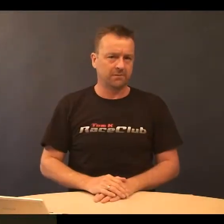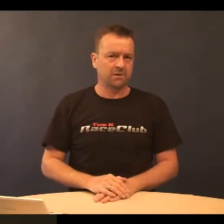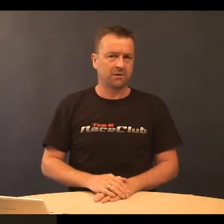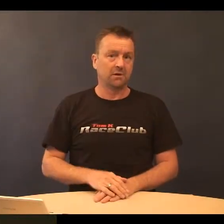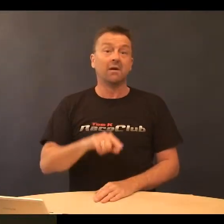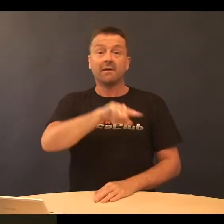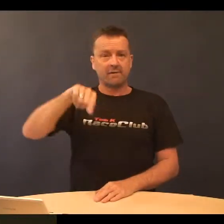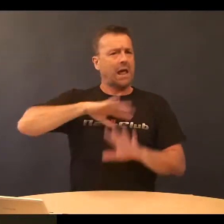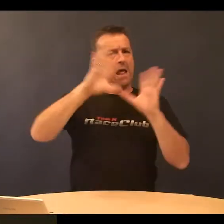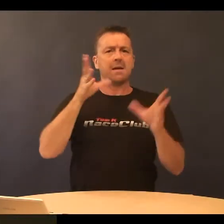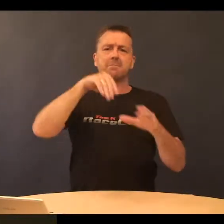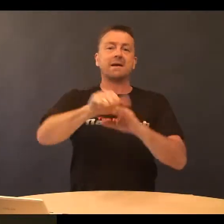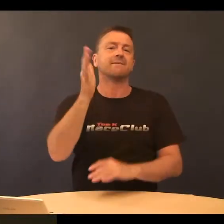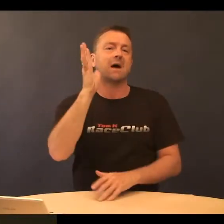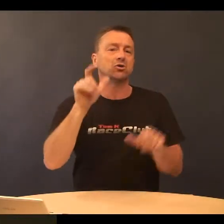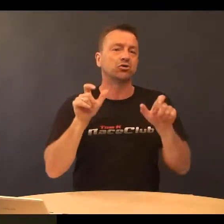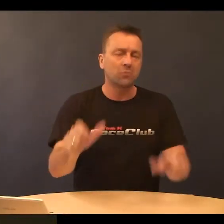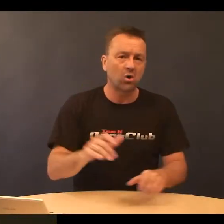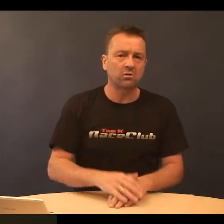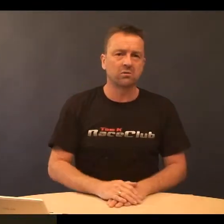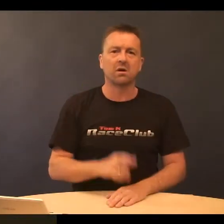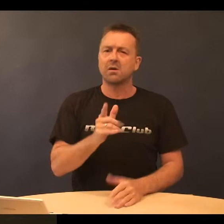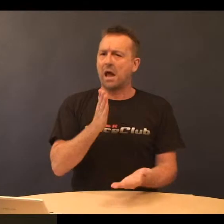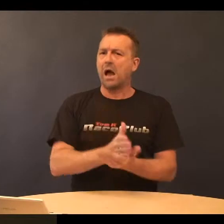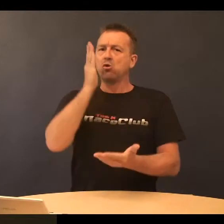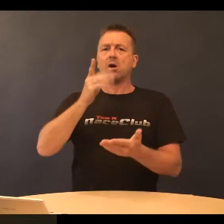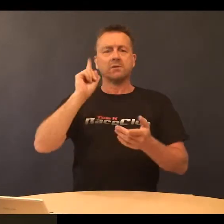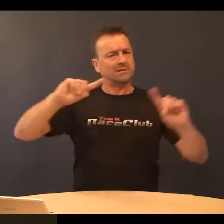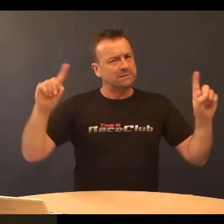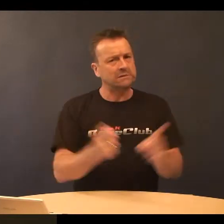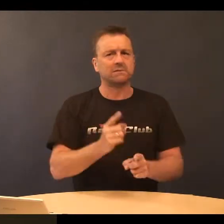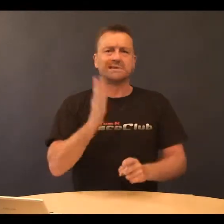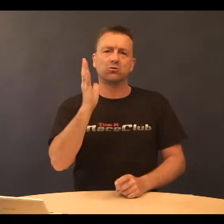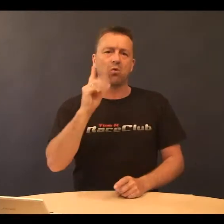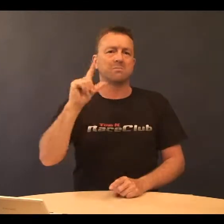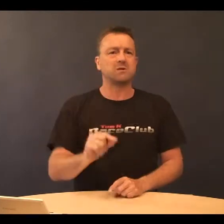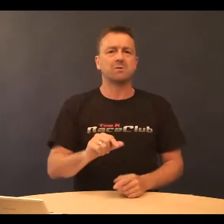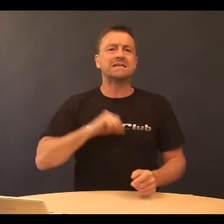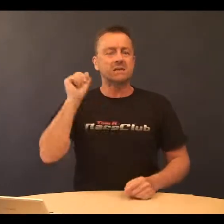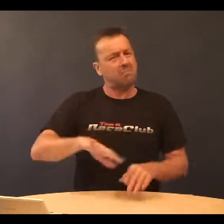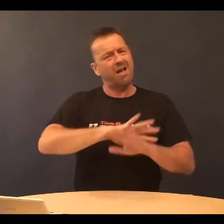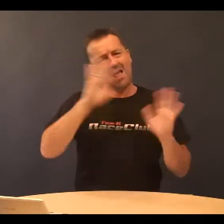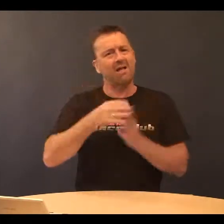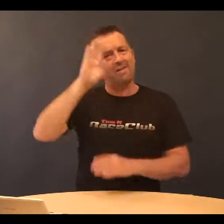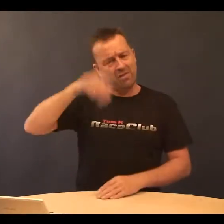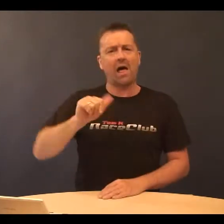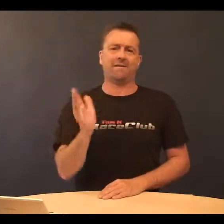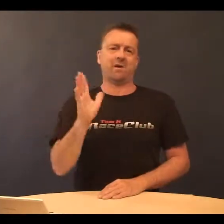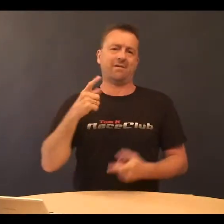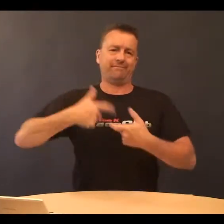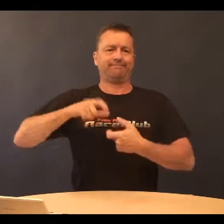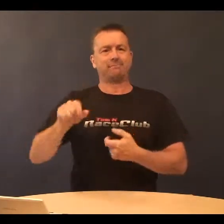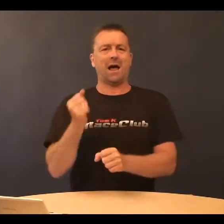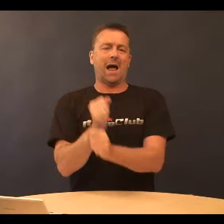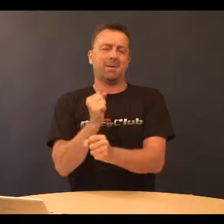dangerous sport. It's vital to reduce risks to a minimum, even though danger will always be part of the job. It's obvious